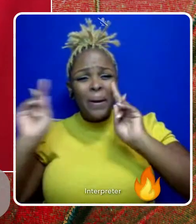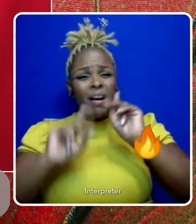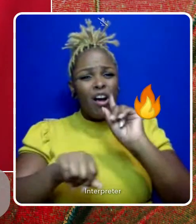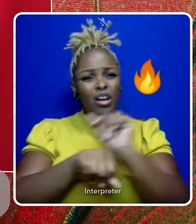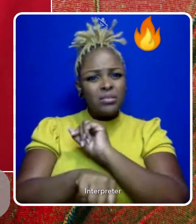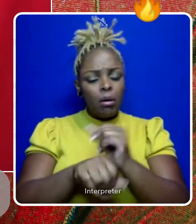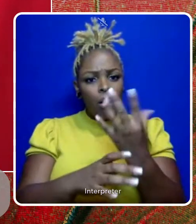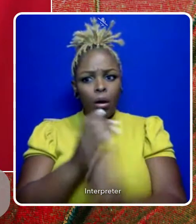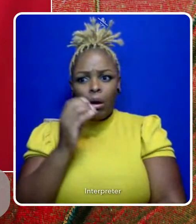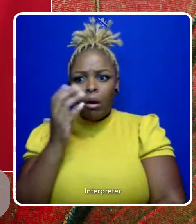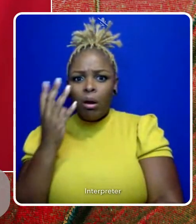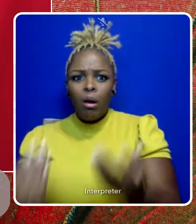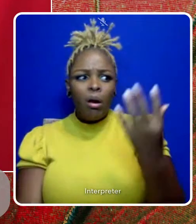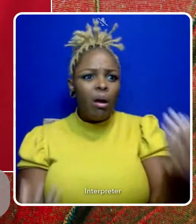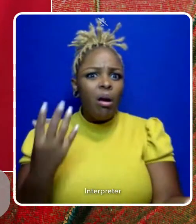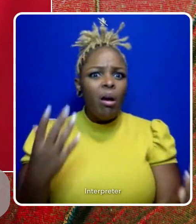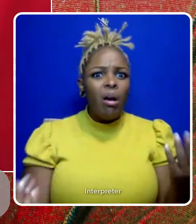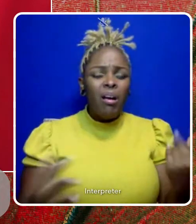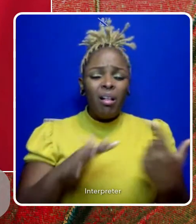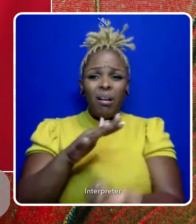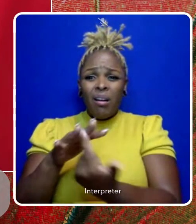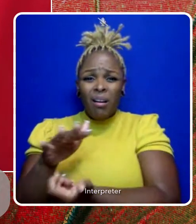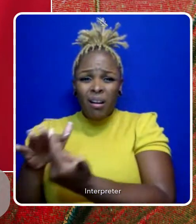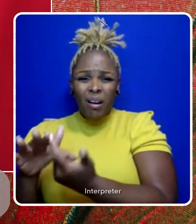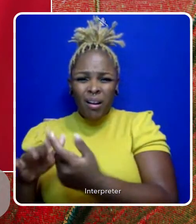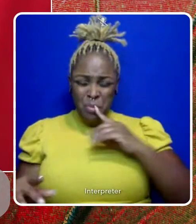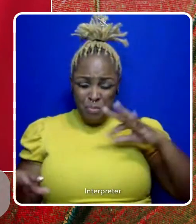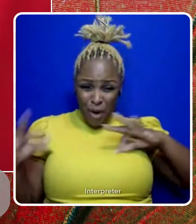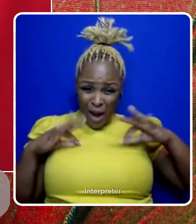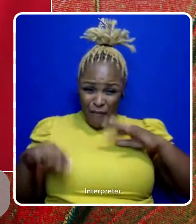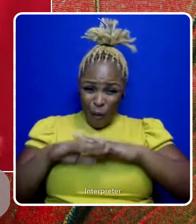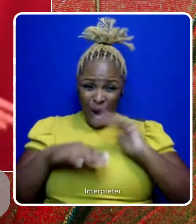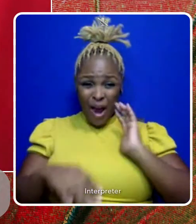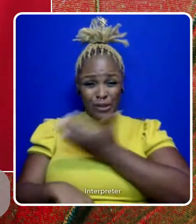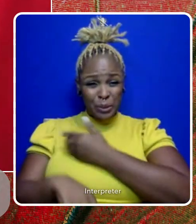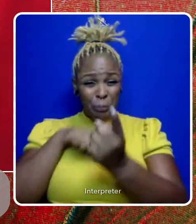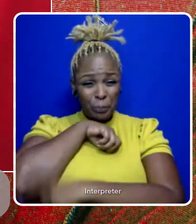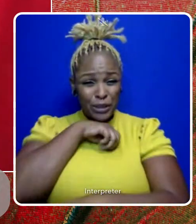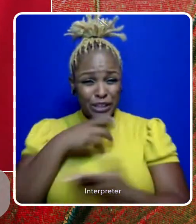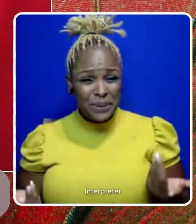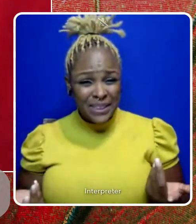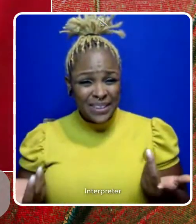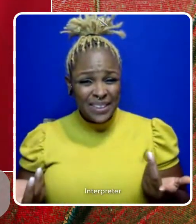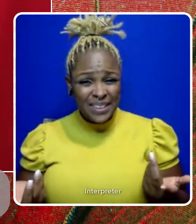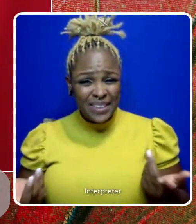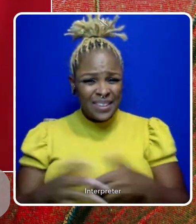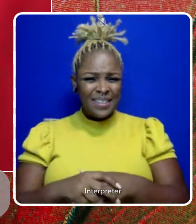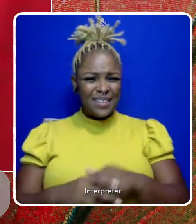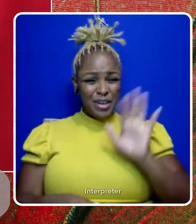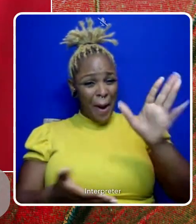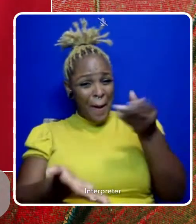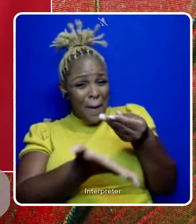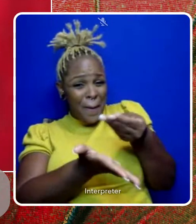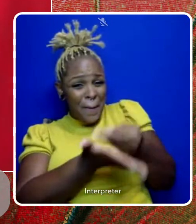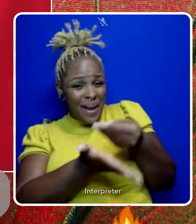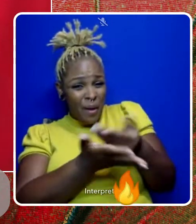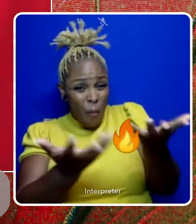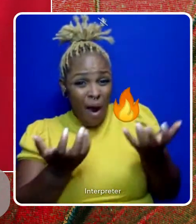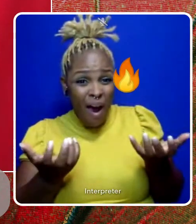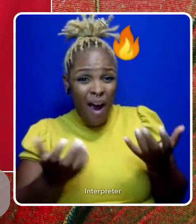we don't want your money, because let us be empty calories. Let us be rich in blood. I'm tired of being